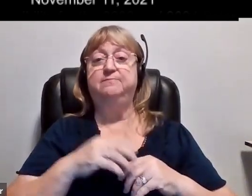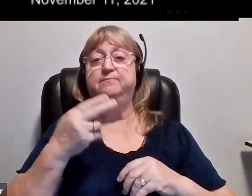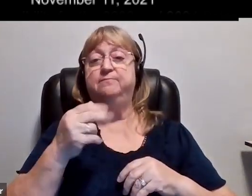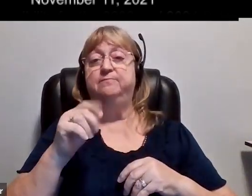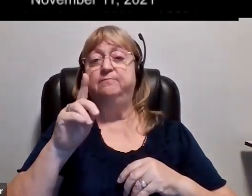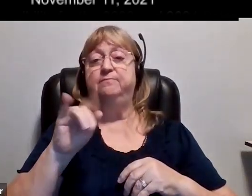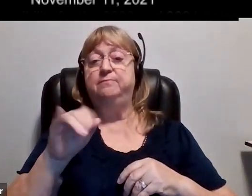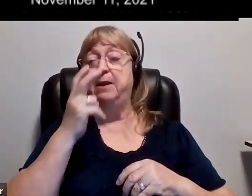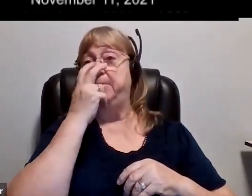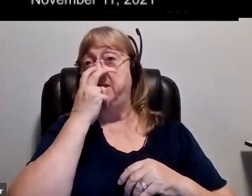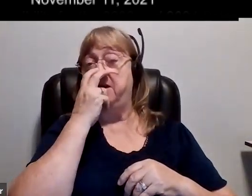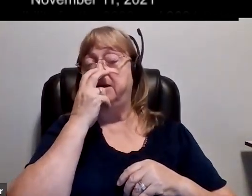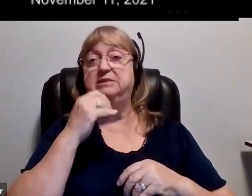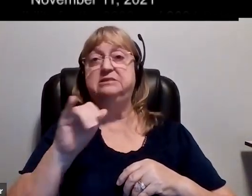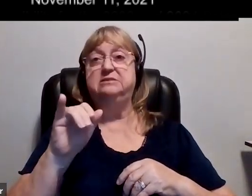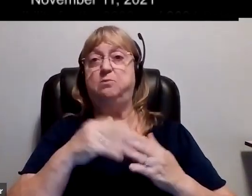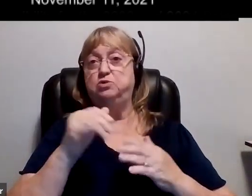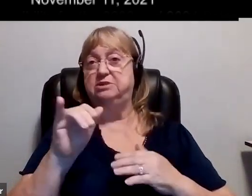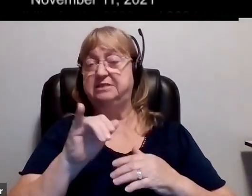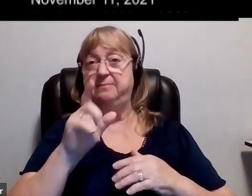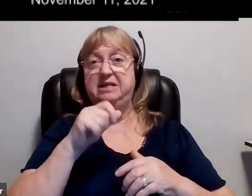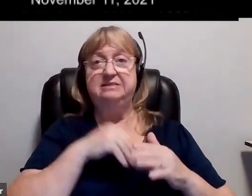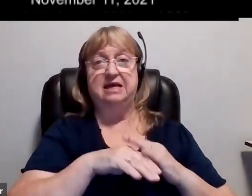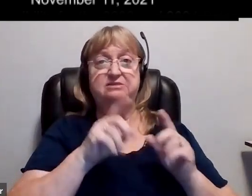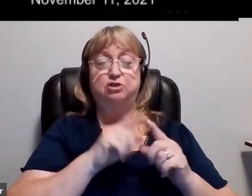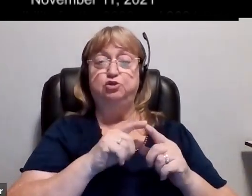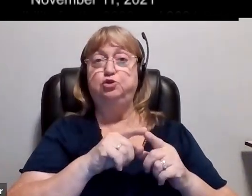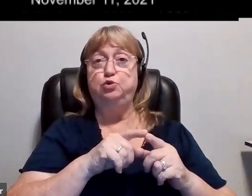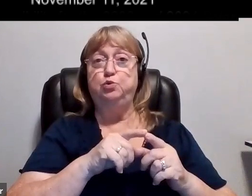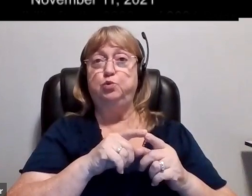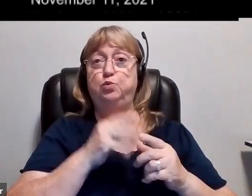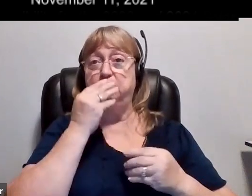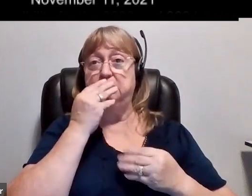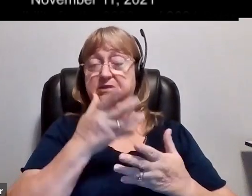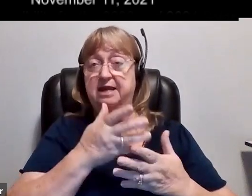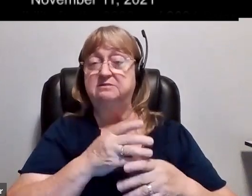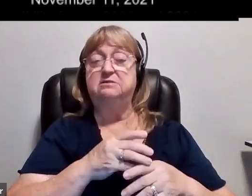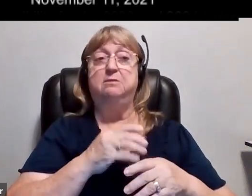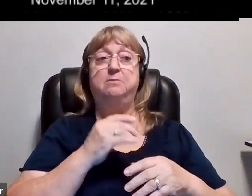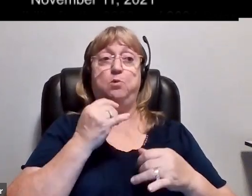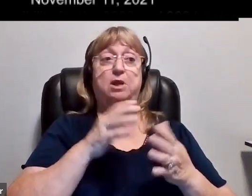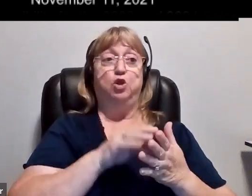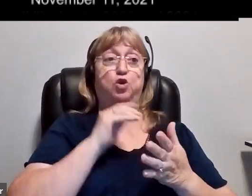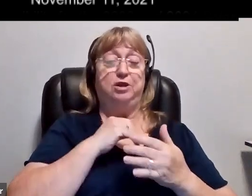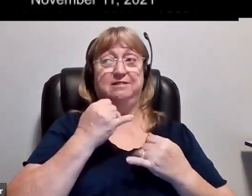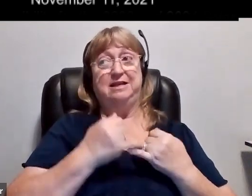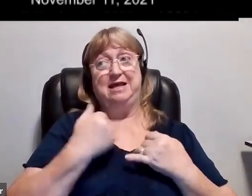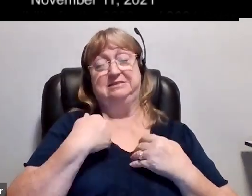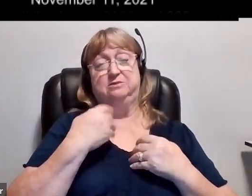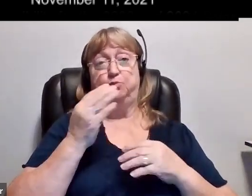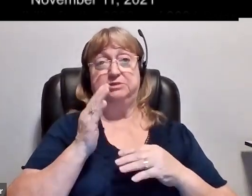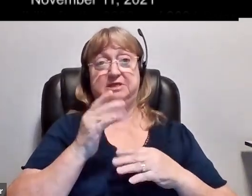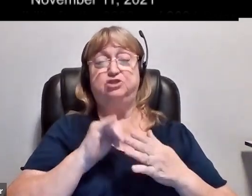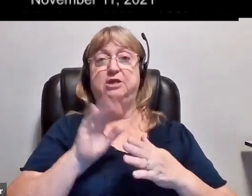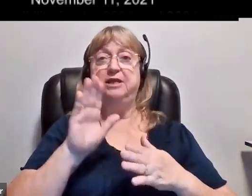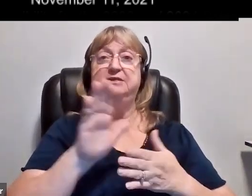has similar issues. He needs access to the text as well. But as we learned in the last presentation a bit too, is that